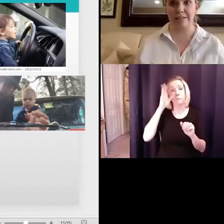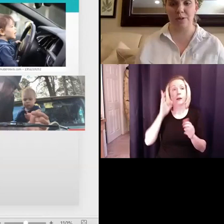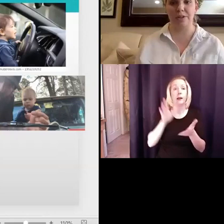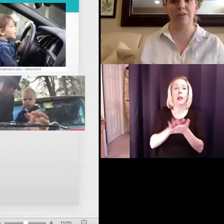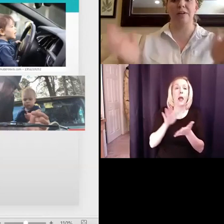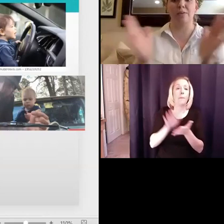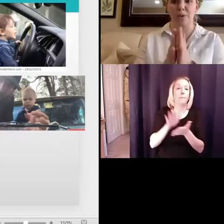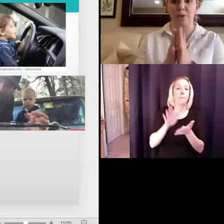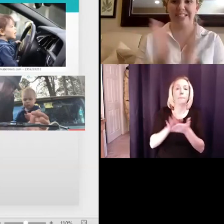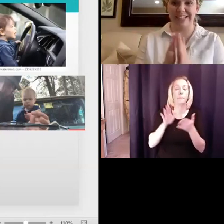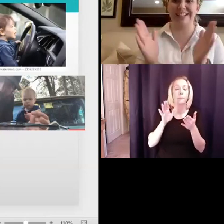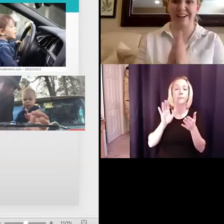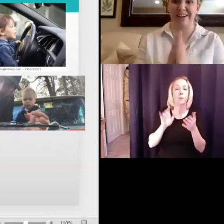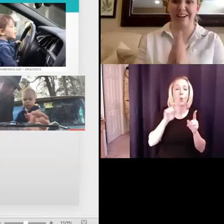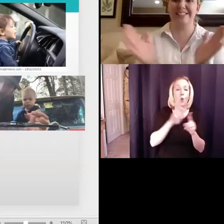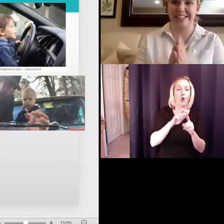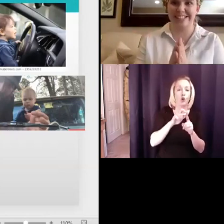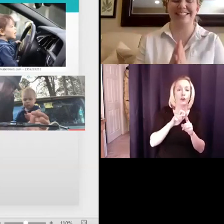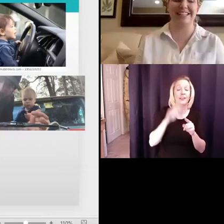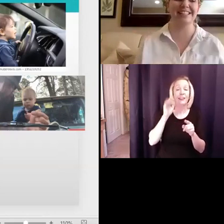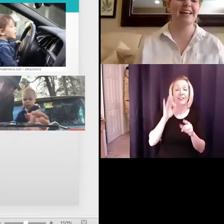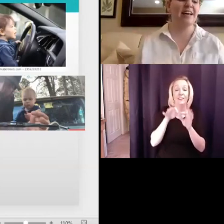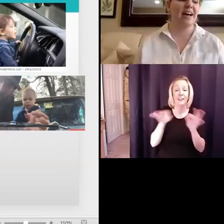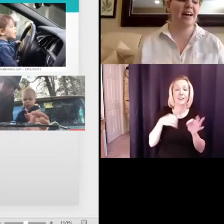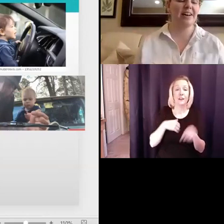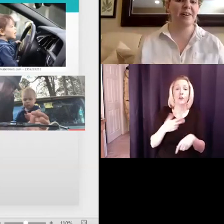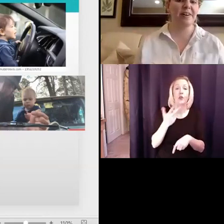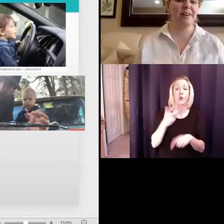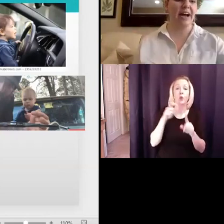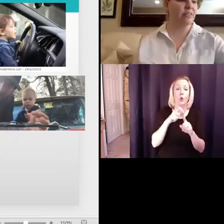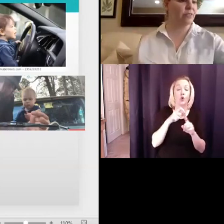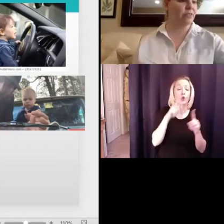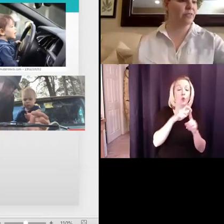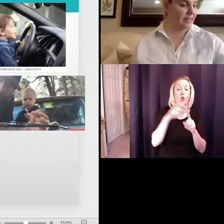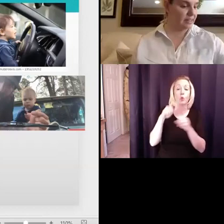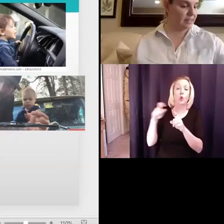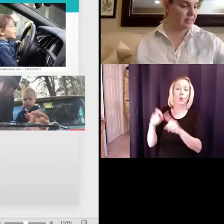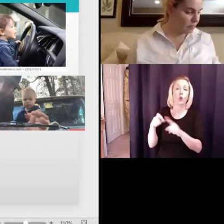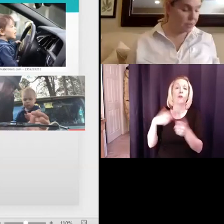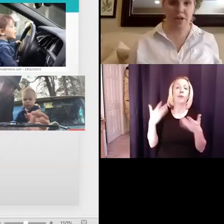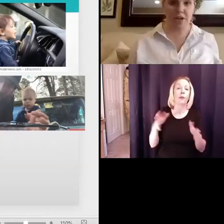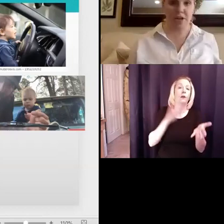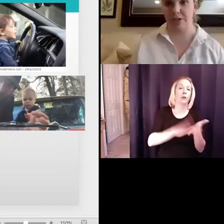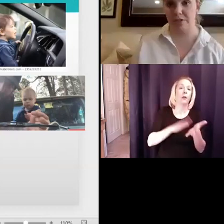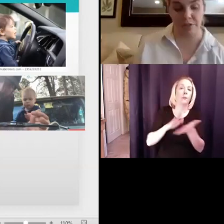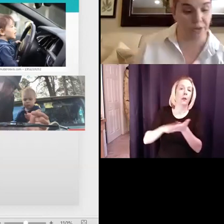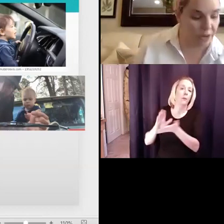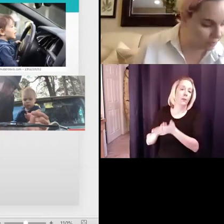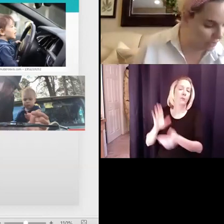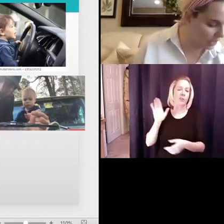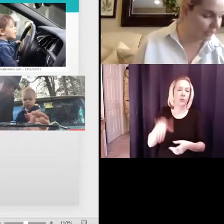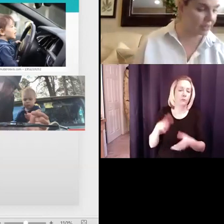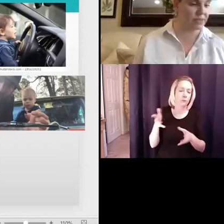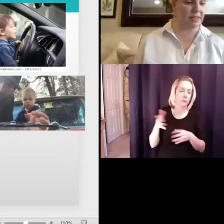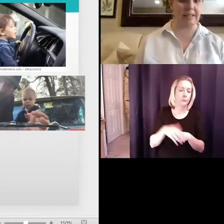did that totally wrong, words in our sentences. I really liked an idea. I've been talking with a few of